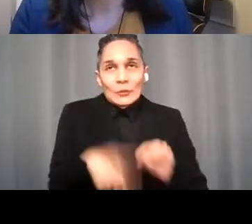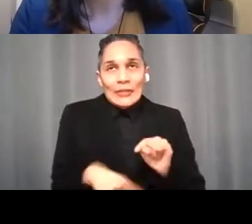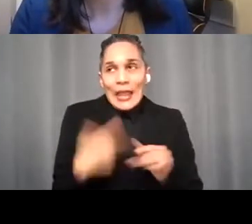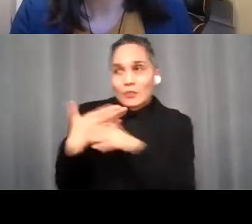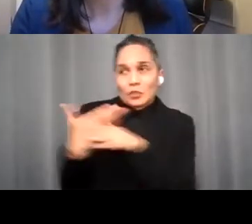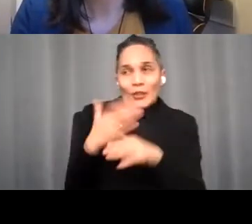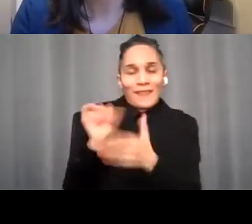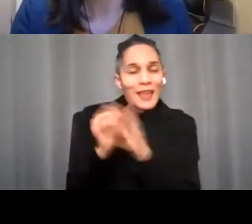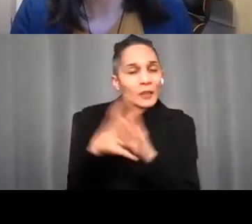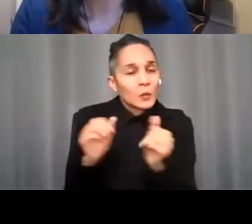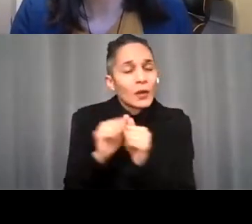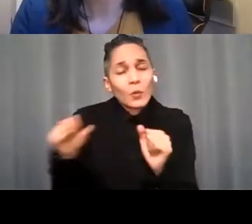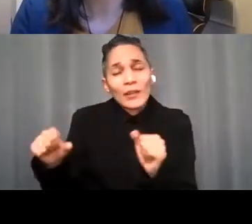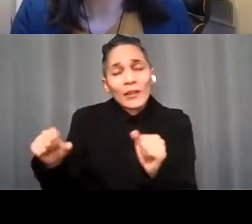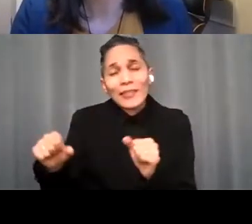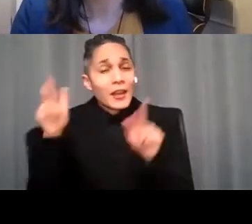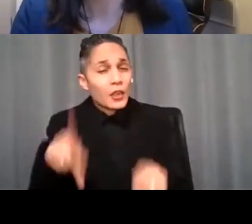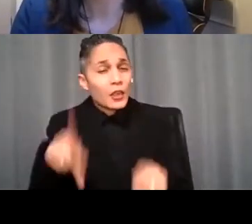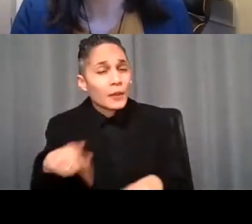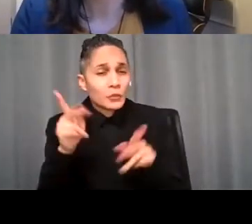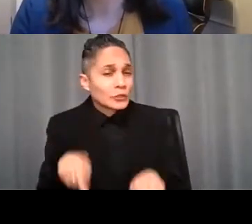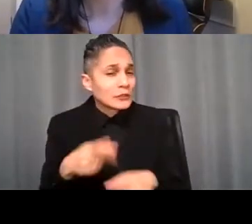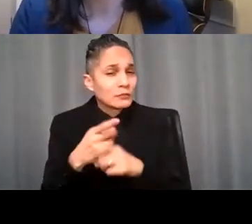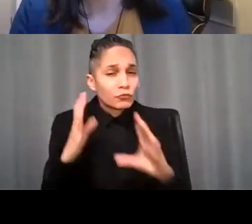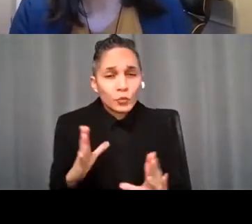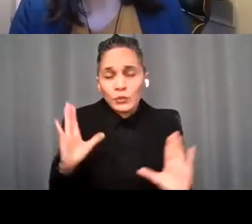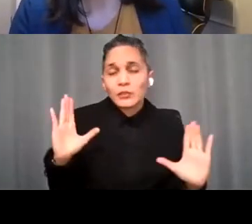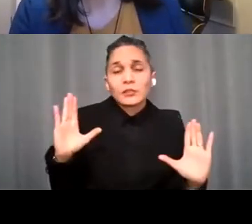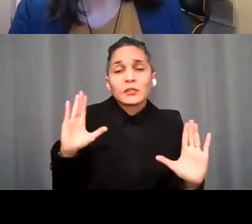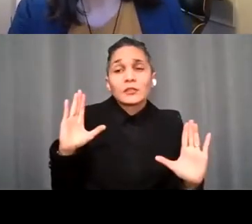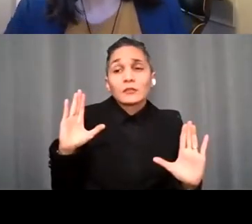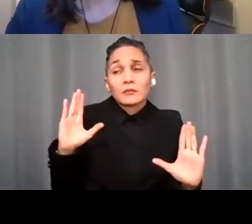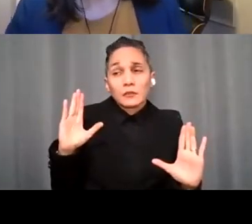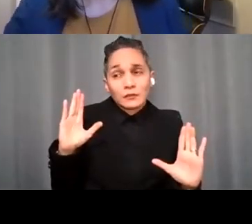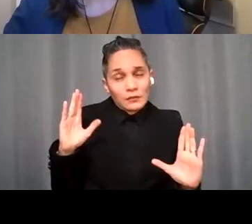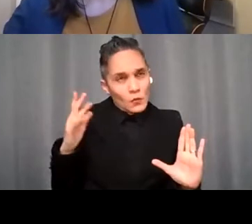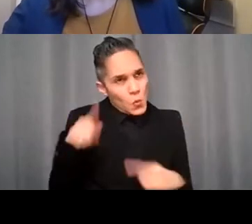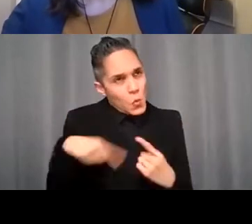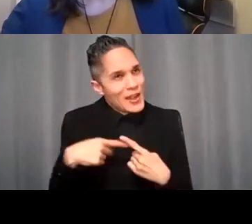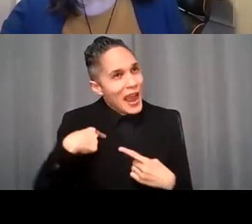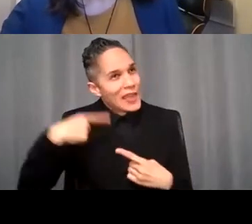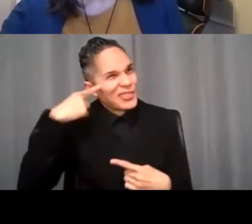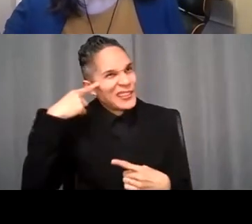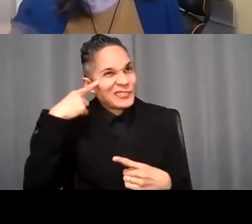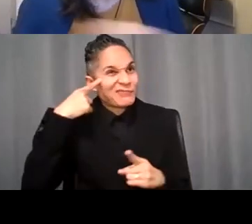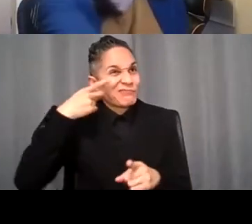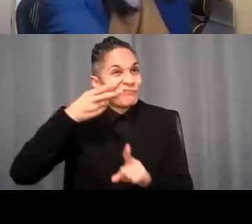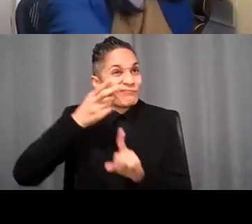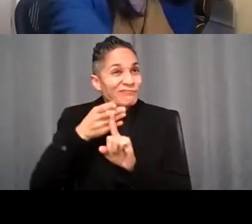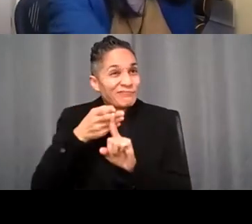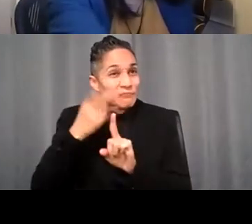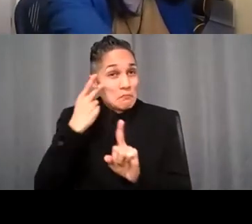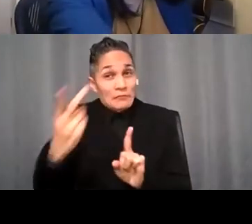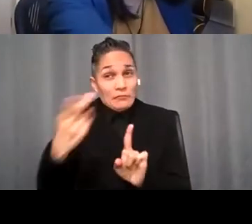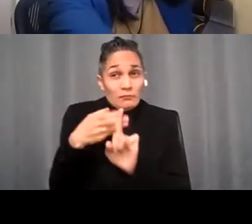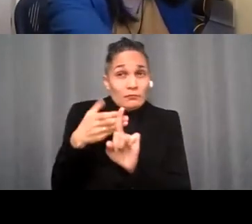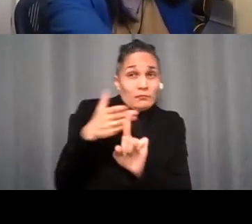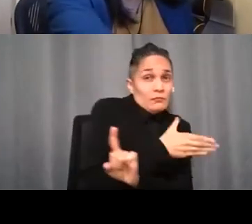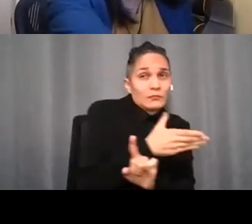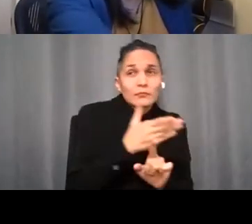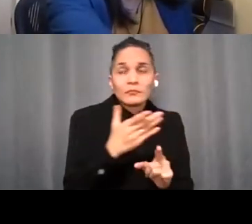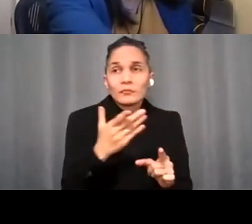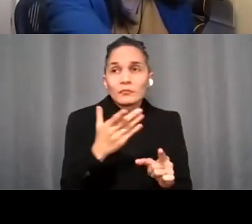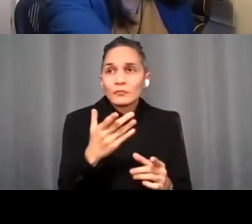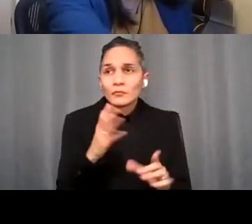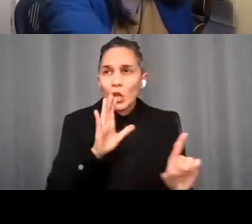anyone other than she. When I think about what I've seen thus far and